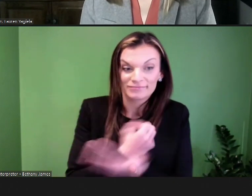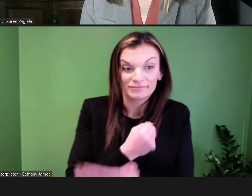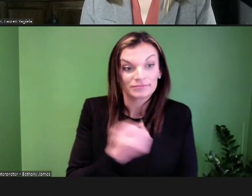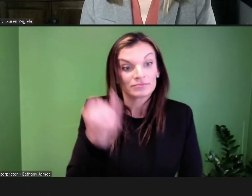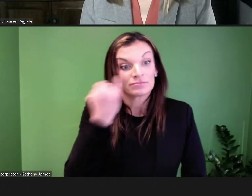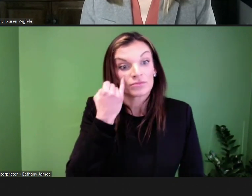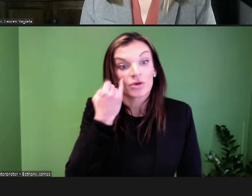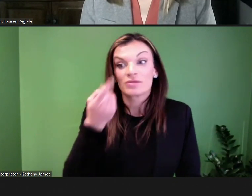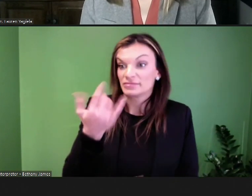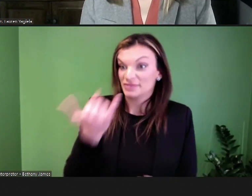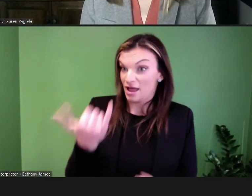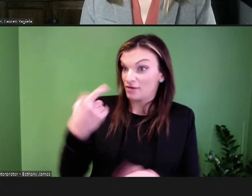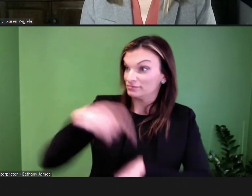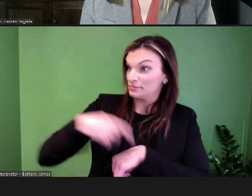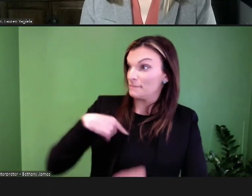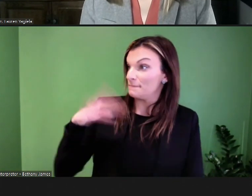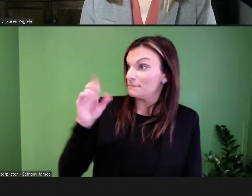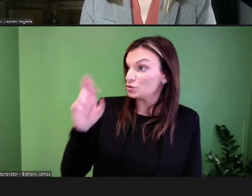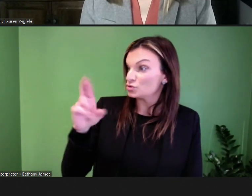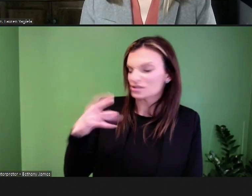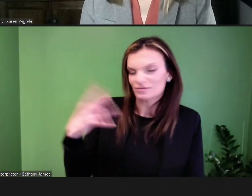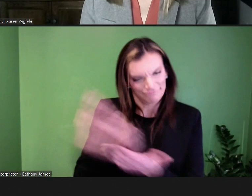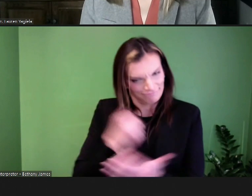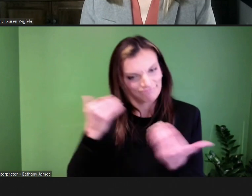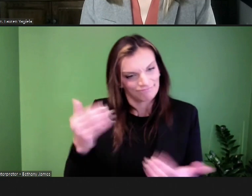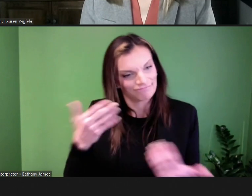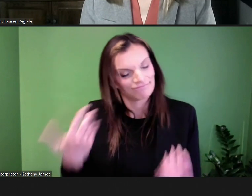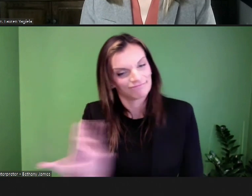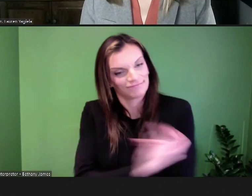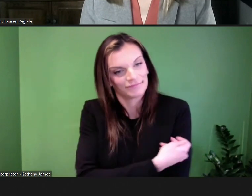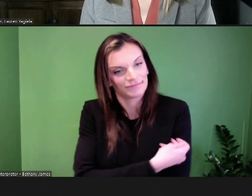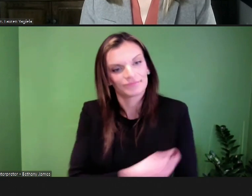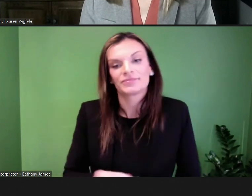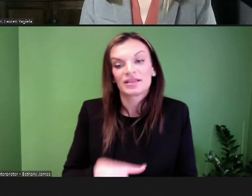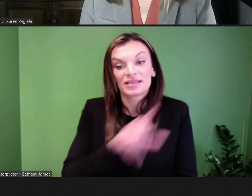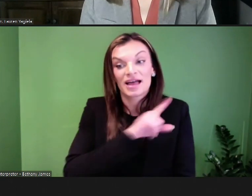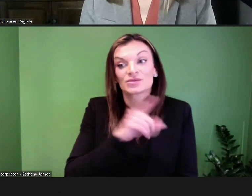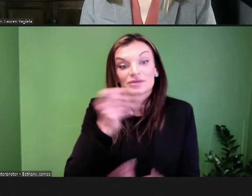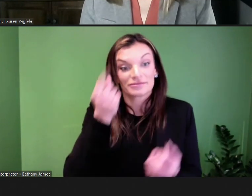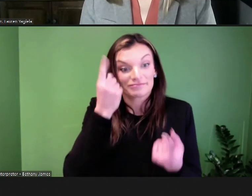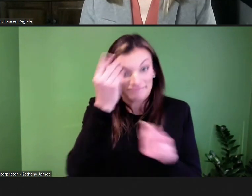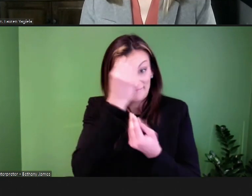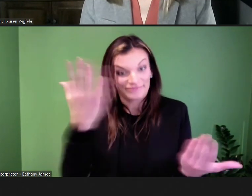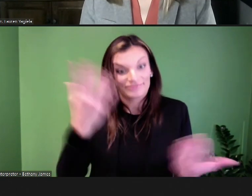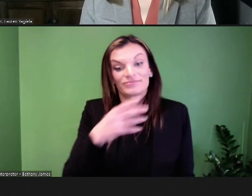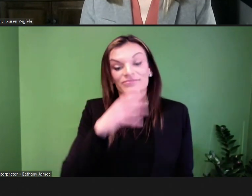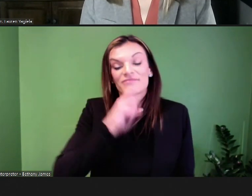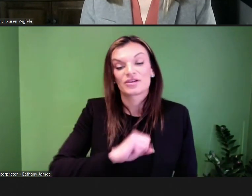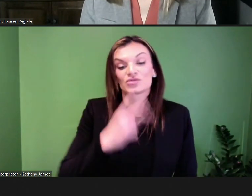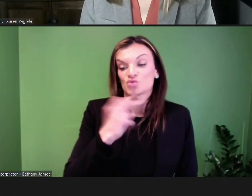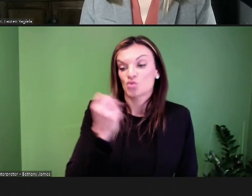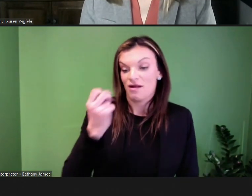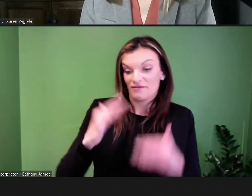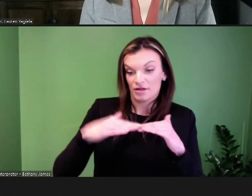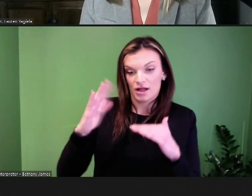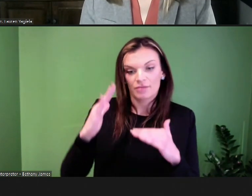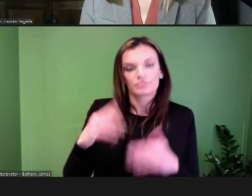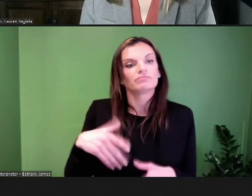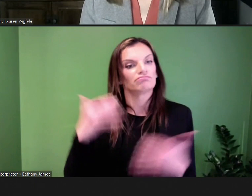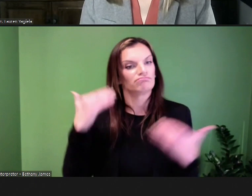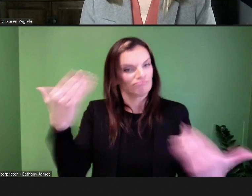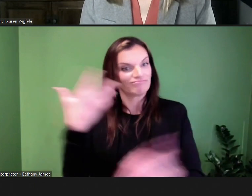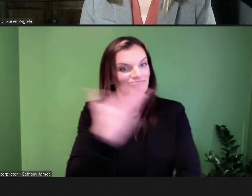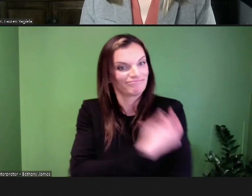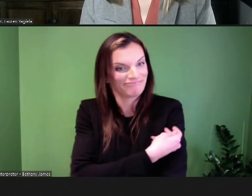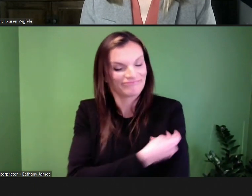and your children are eligible. As of last week, everyone aged 12 and up is eligible as early as 5 months after